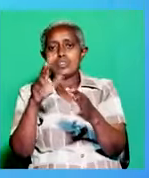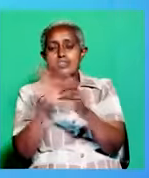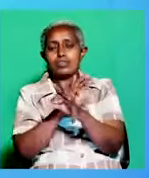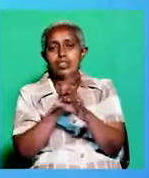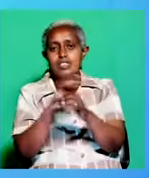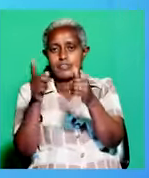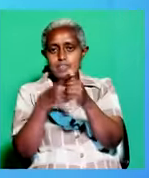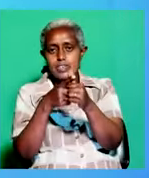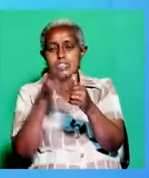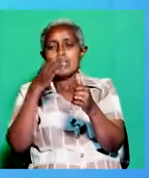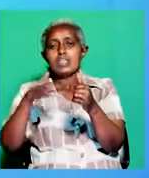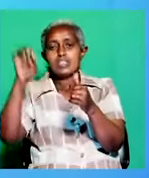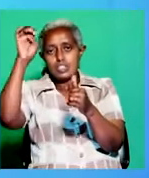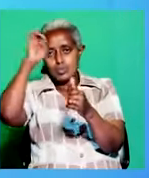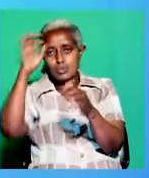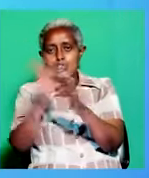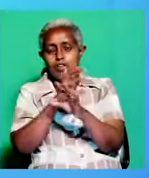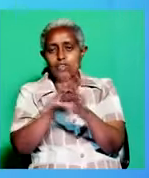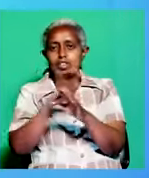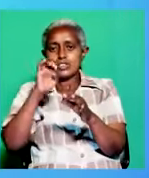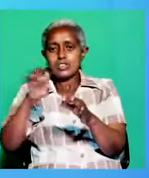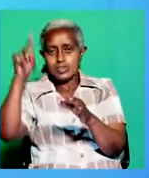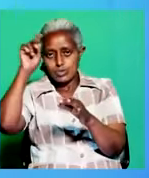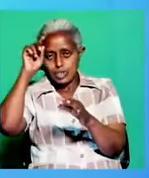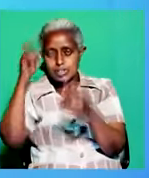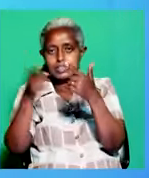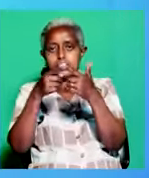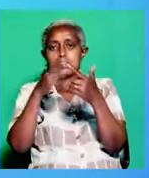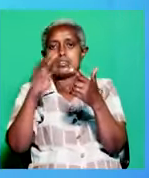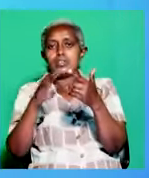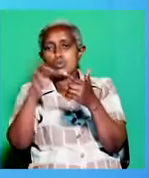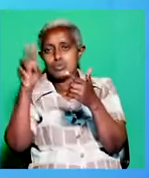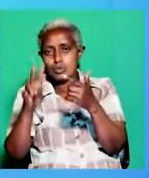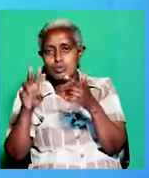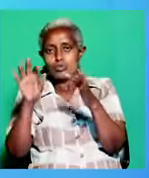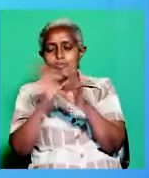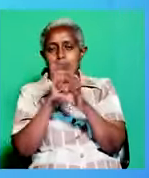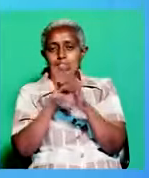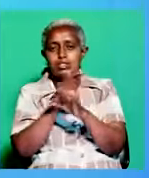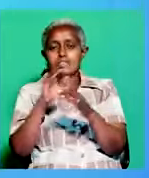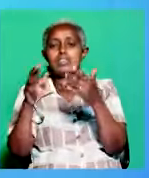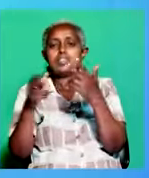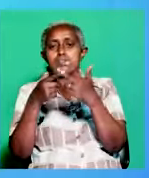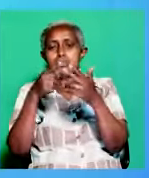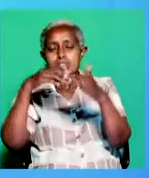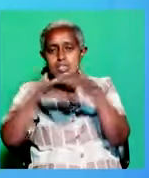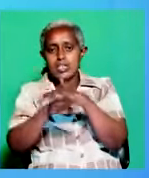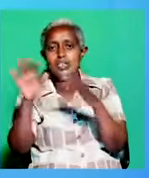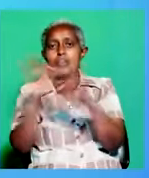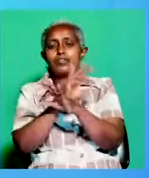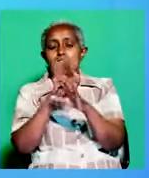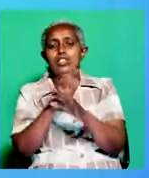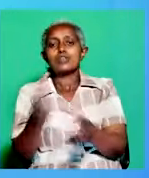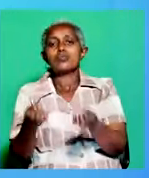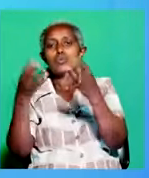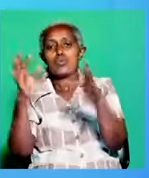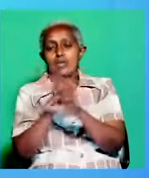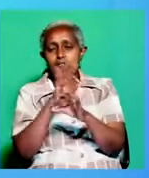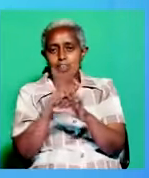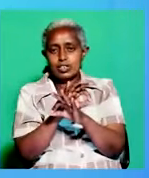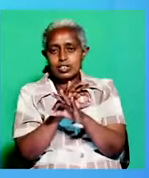First, the exponential function e raised to x. Second, the square root function. And then the inner function, polynomial function.